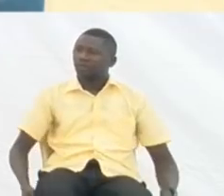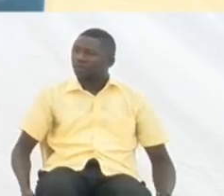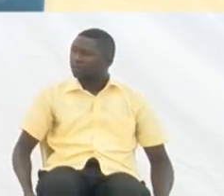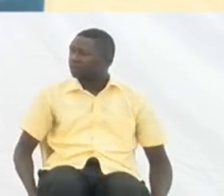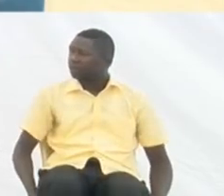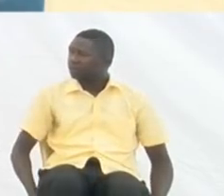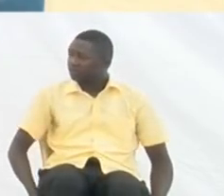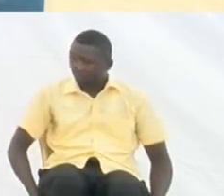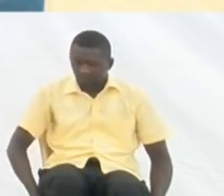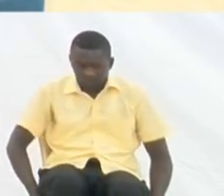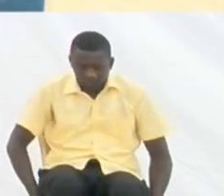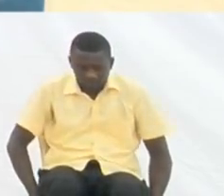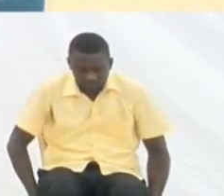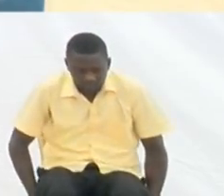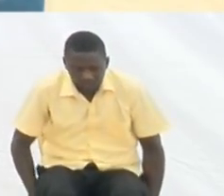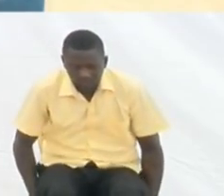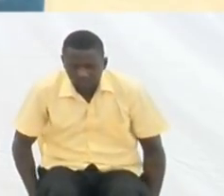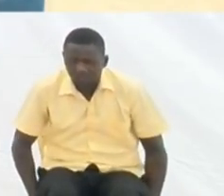Safoko,